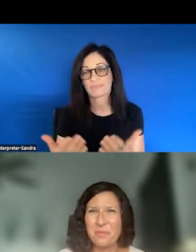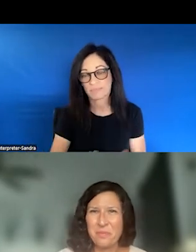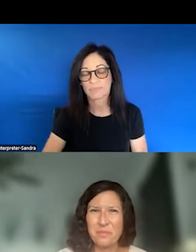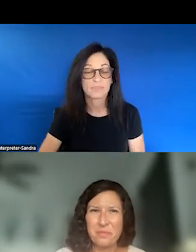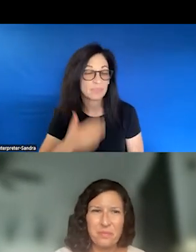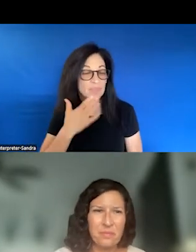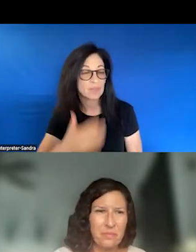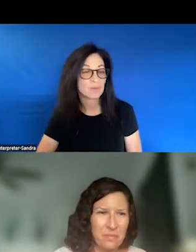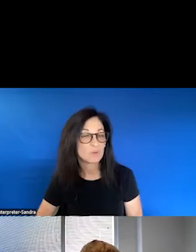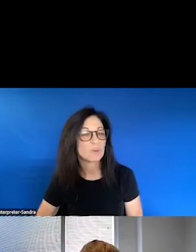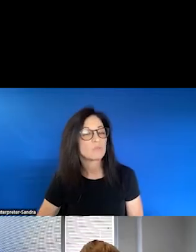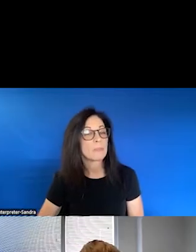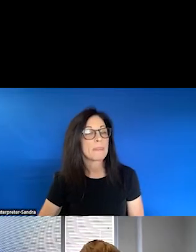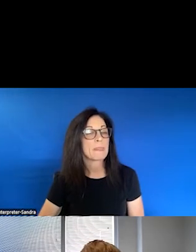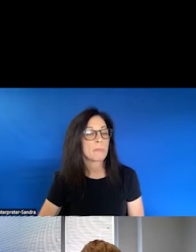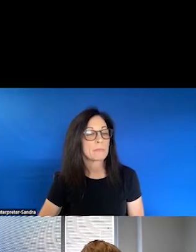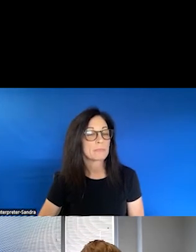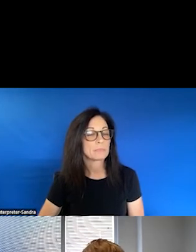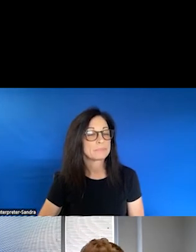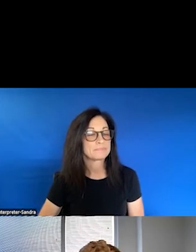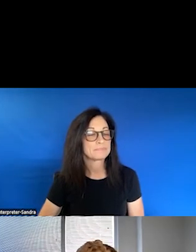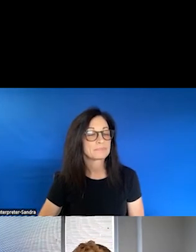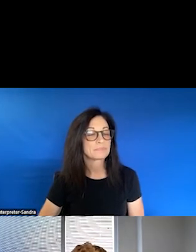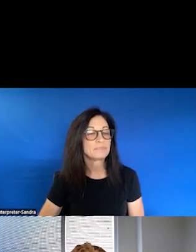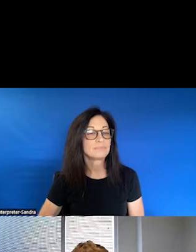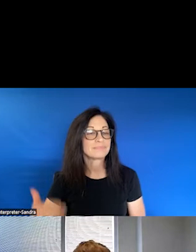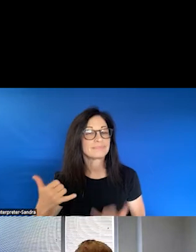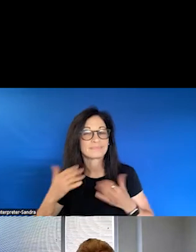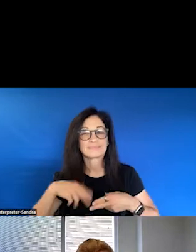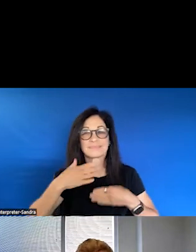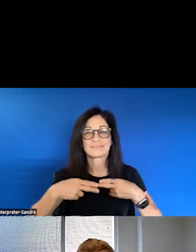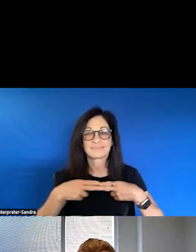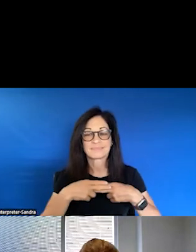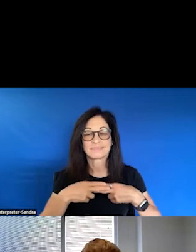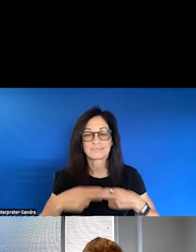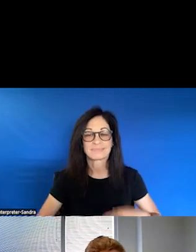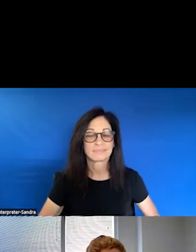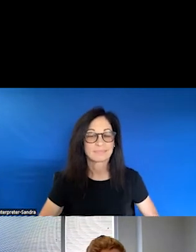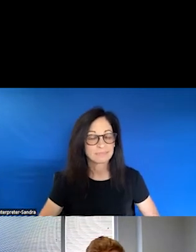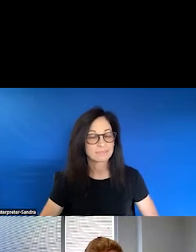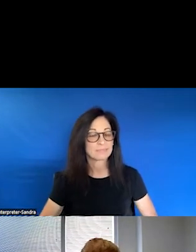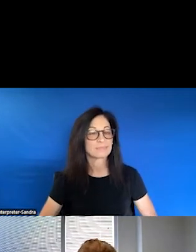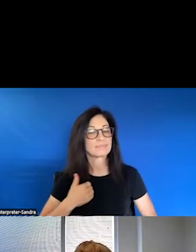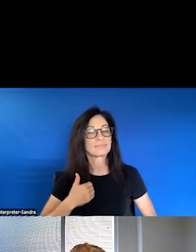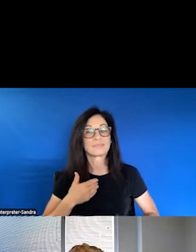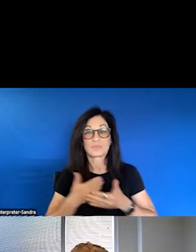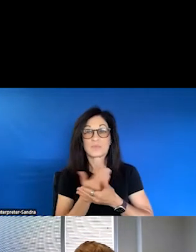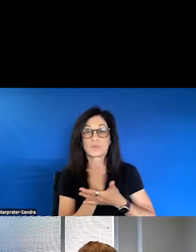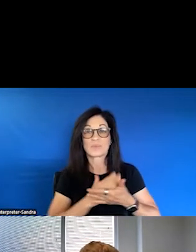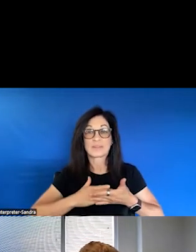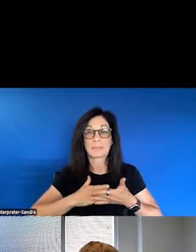you. All right, we can go to the next slide. We have a new segment on